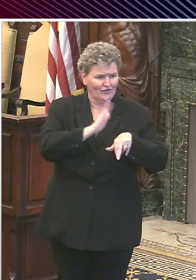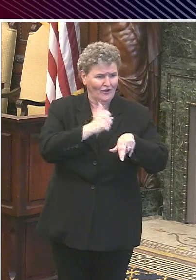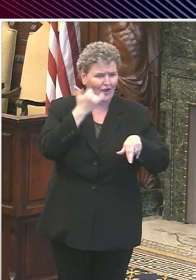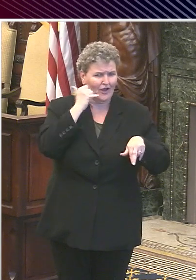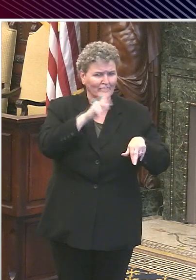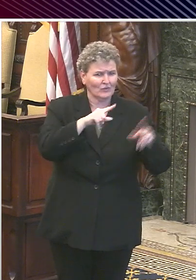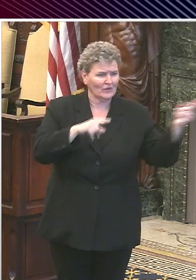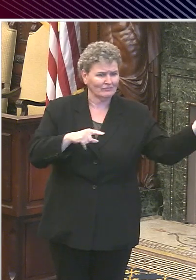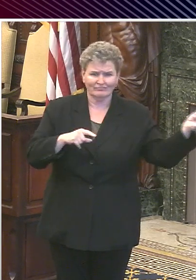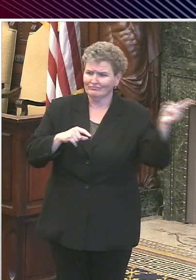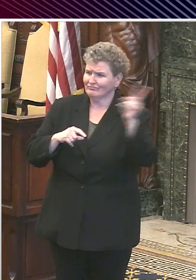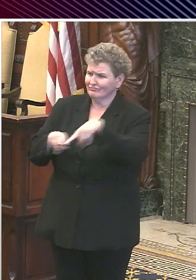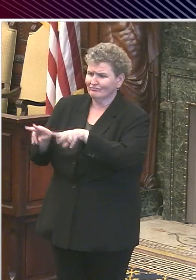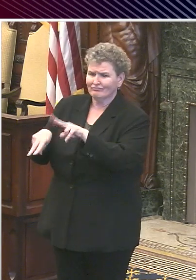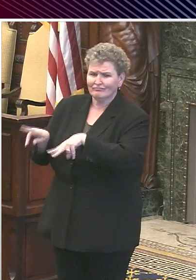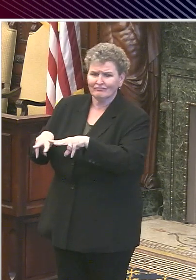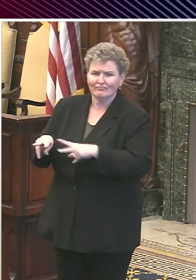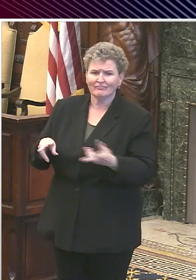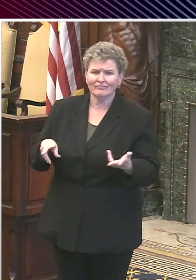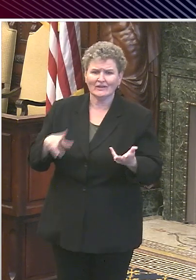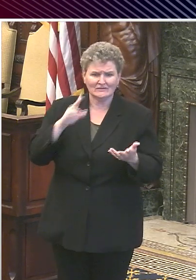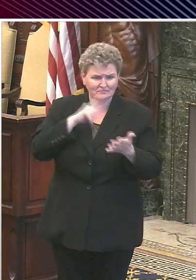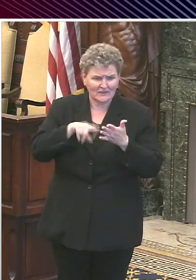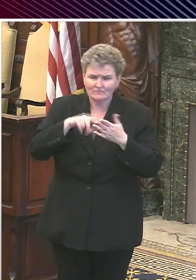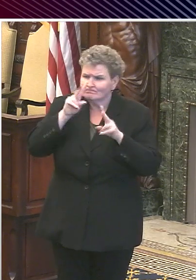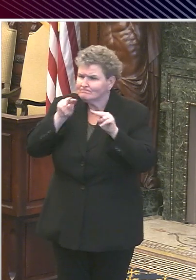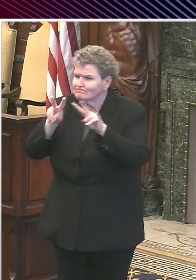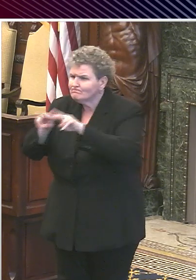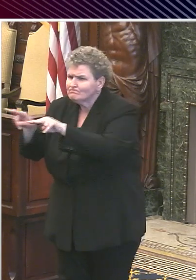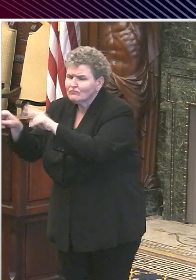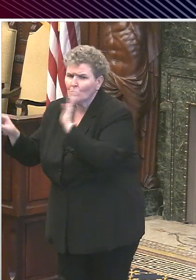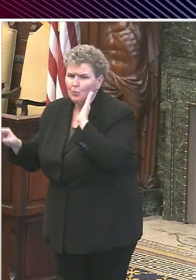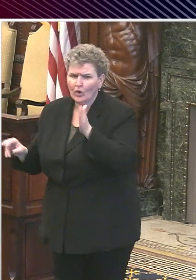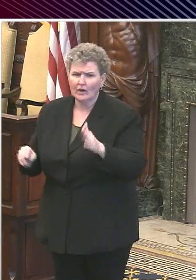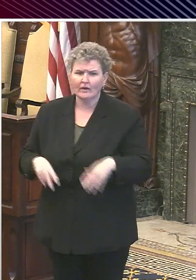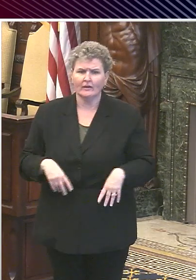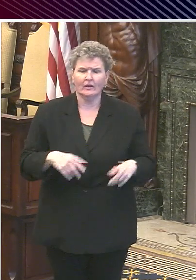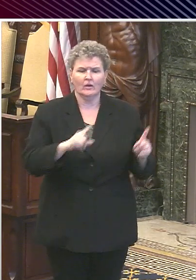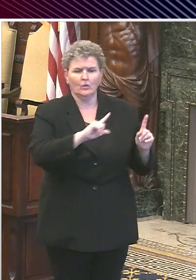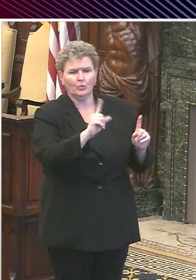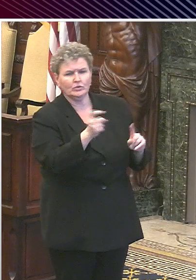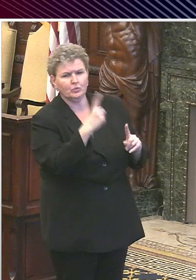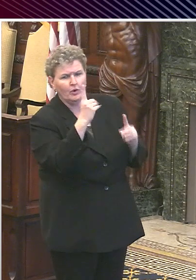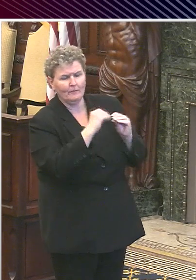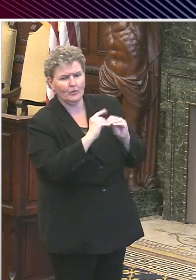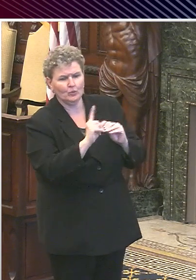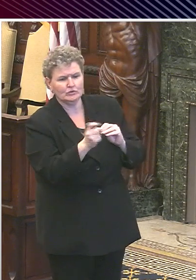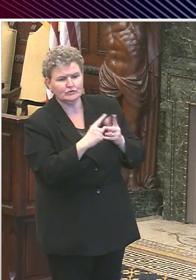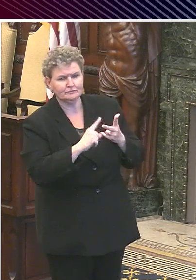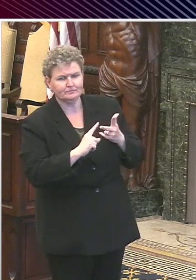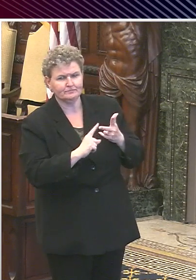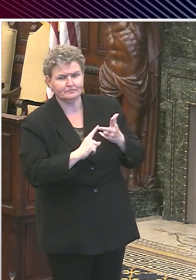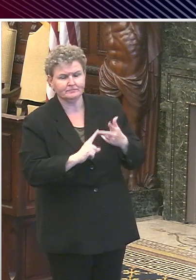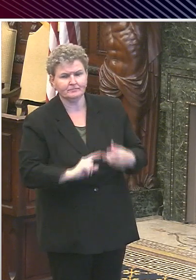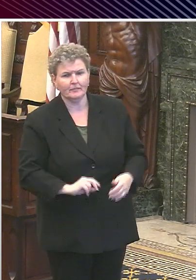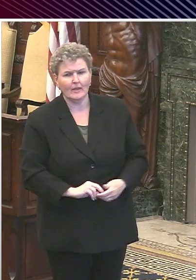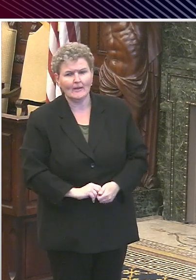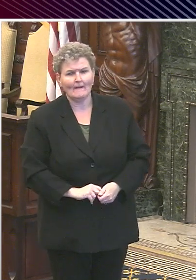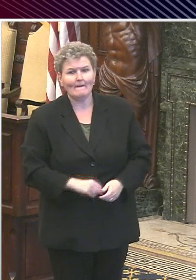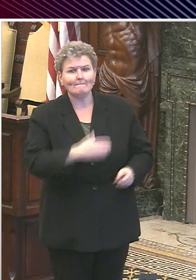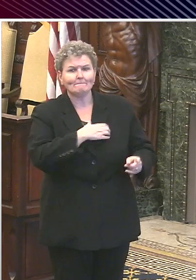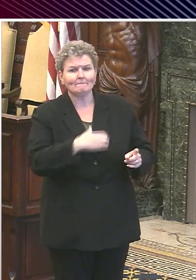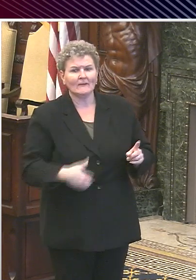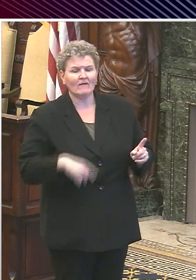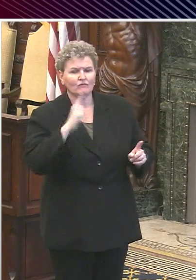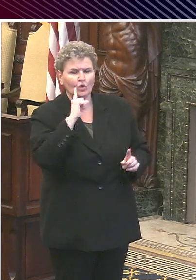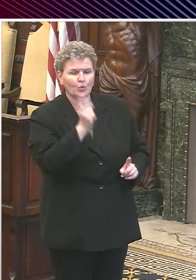that's unsafe, we'll send an inspector out there. Okay. Also, I have one more question, and I think I'm going to have to go with the mayor with this because I don't see anyone